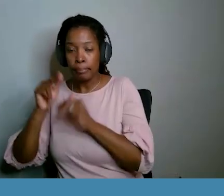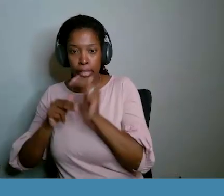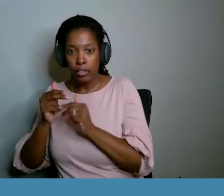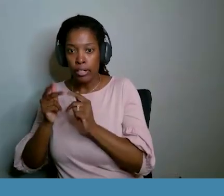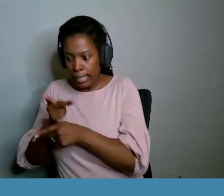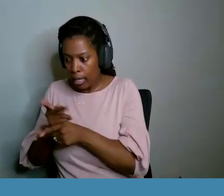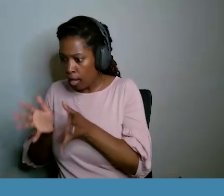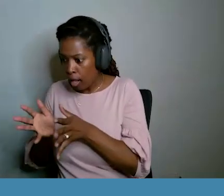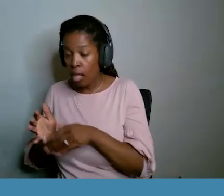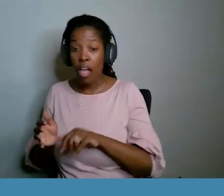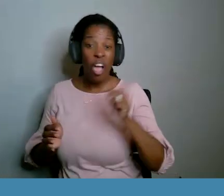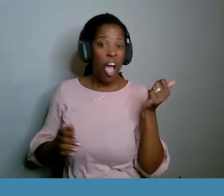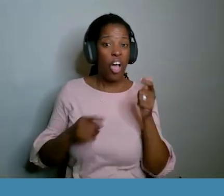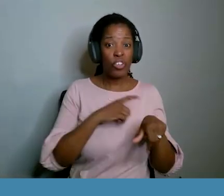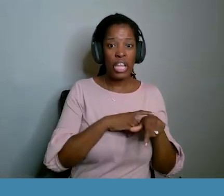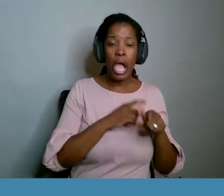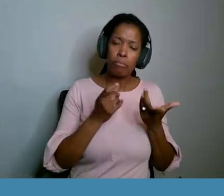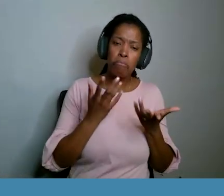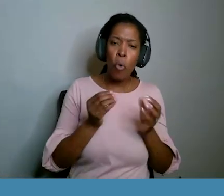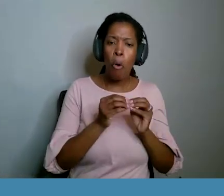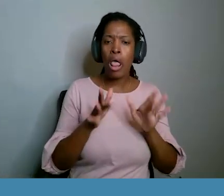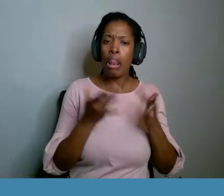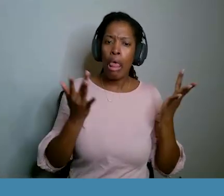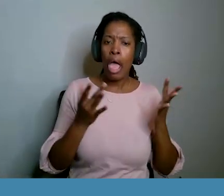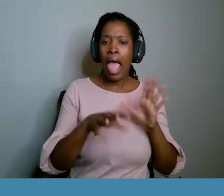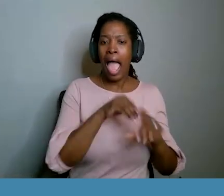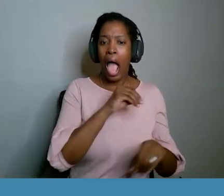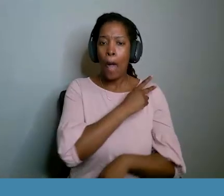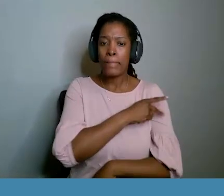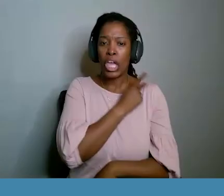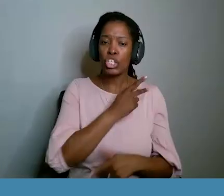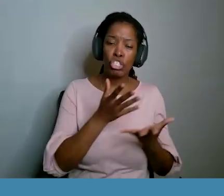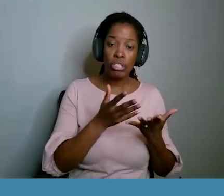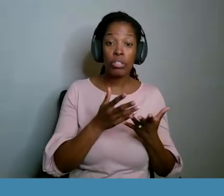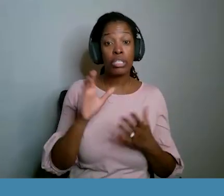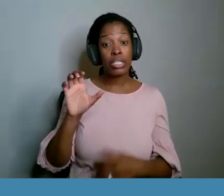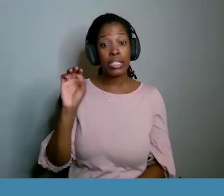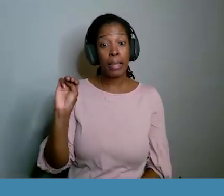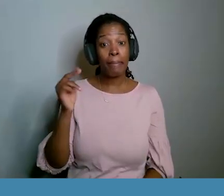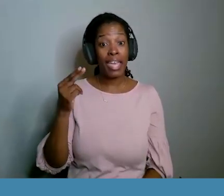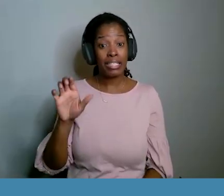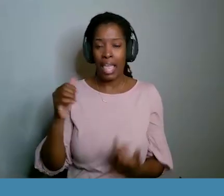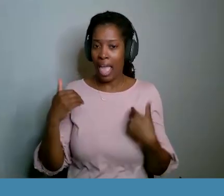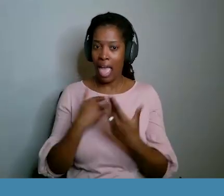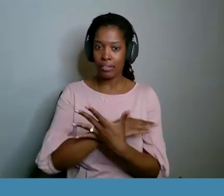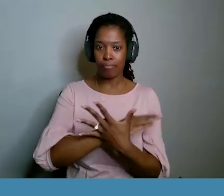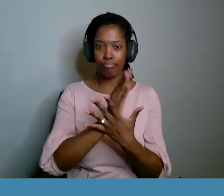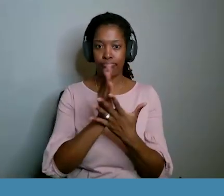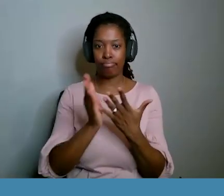So CMHCs offer all those different types of services, and you can move between those types of care,